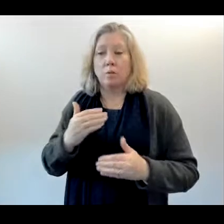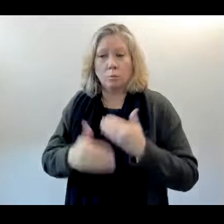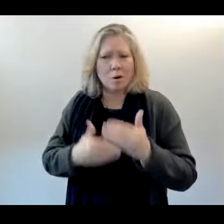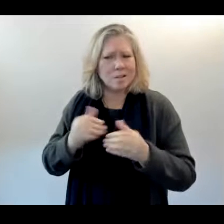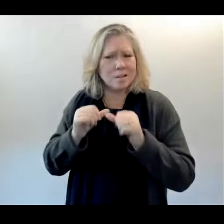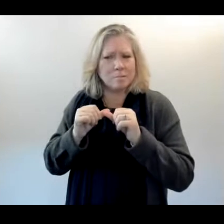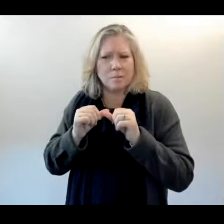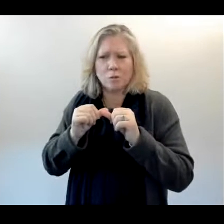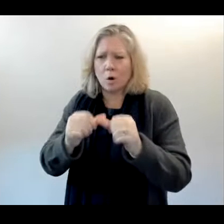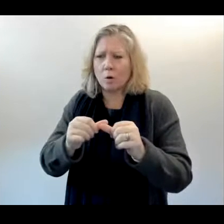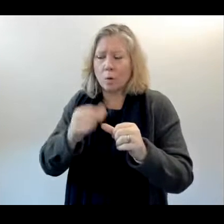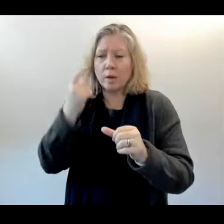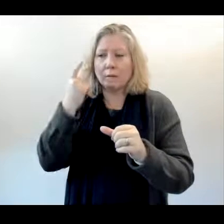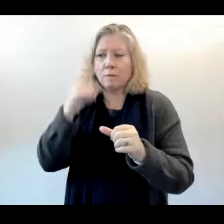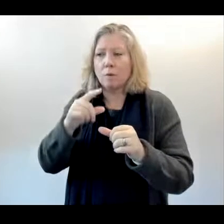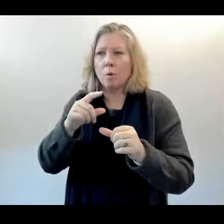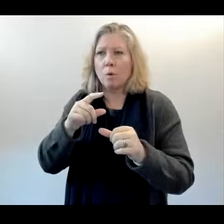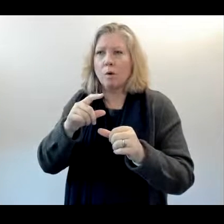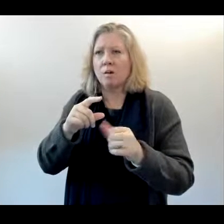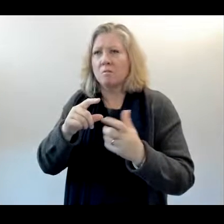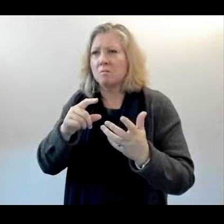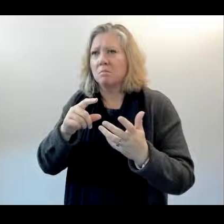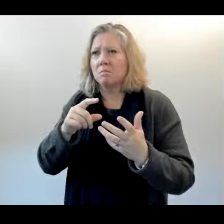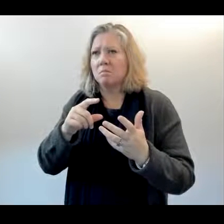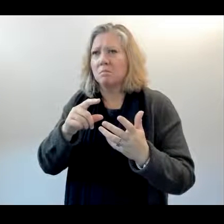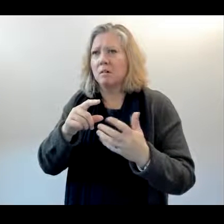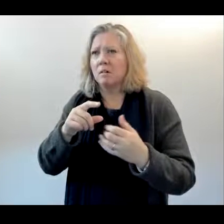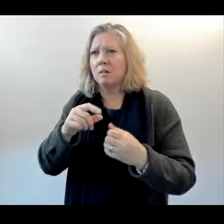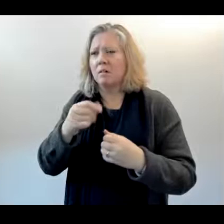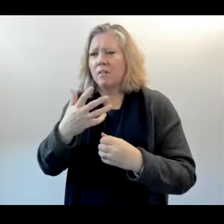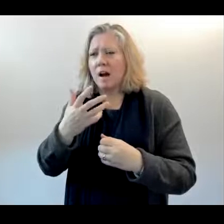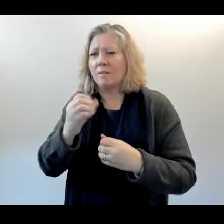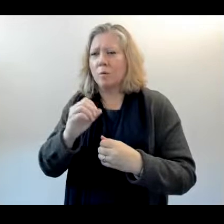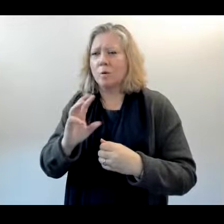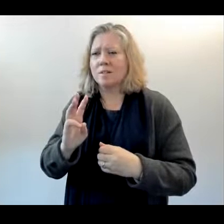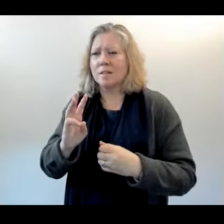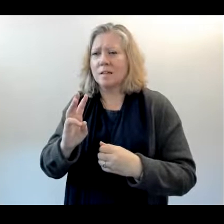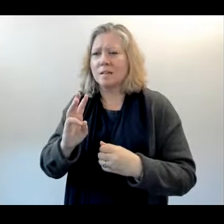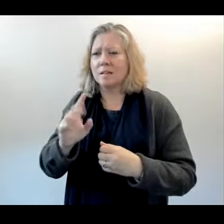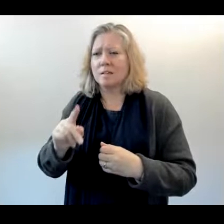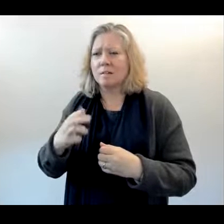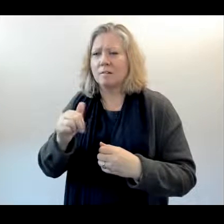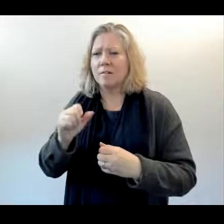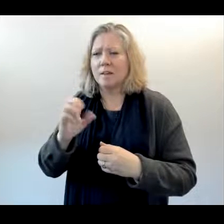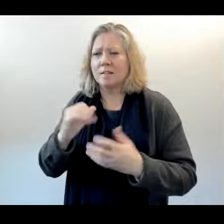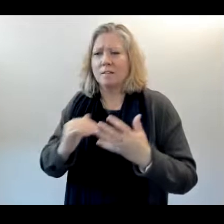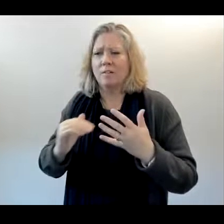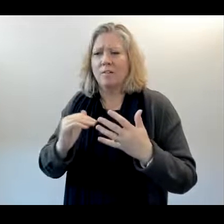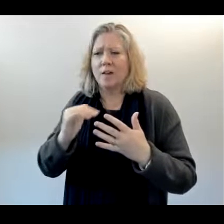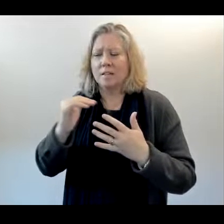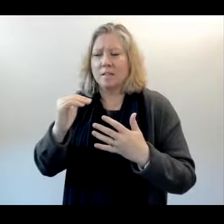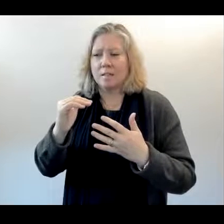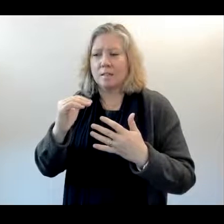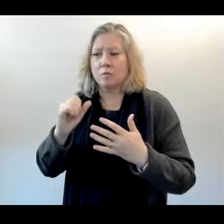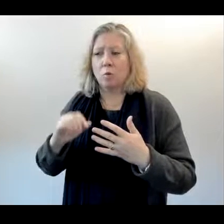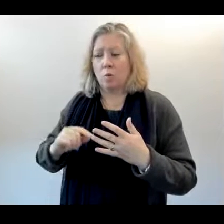ongoing for next 5-6 phases. This is the first 2 phases. The Reed Roberts and the City's